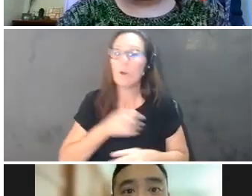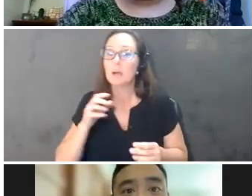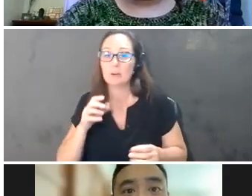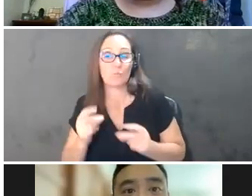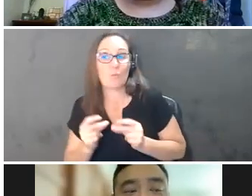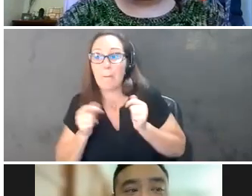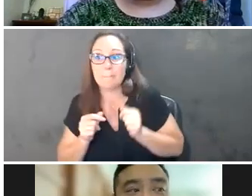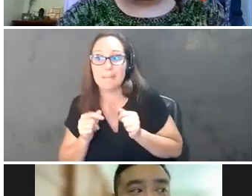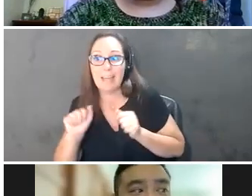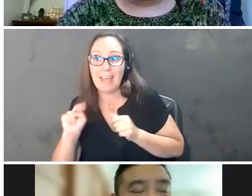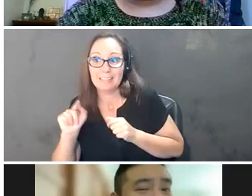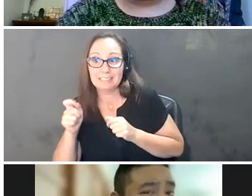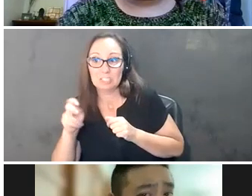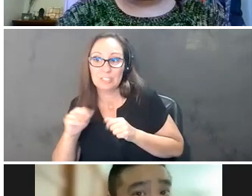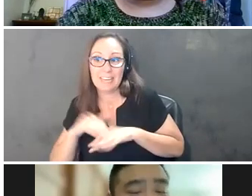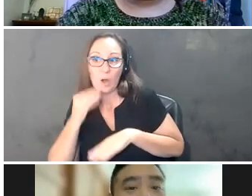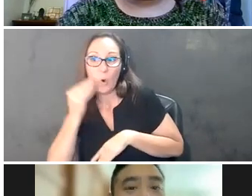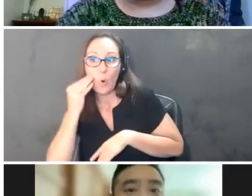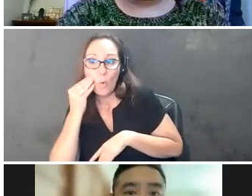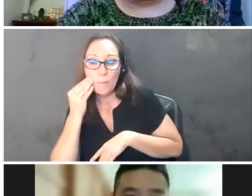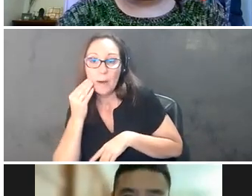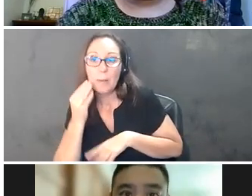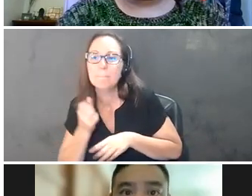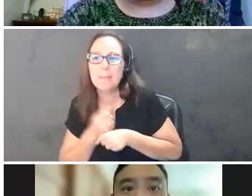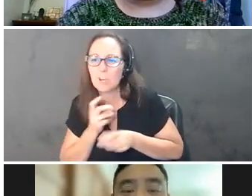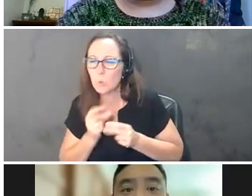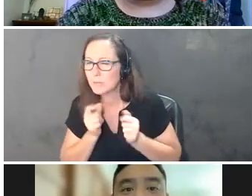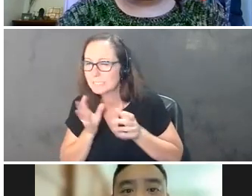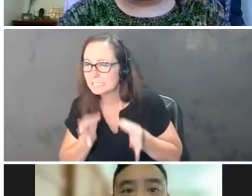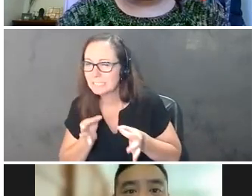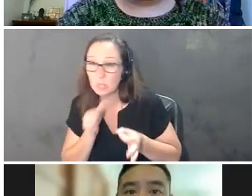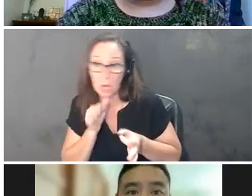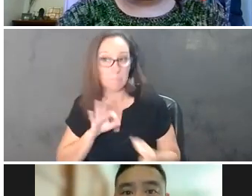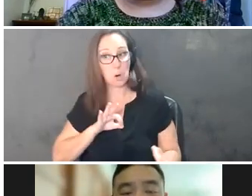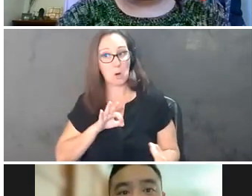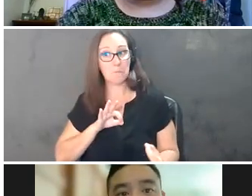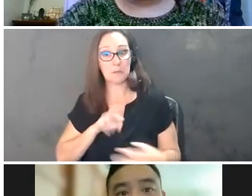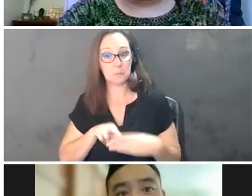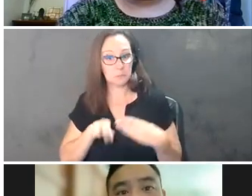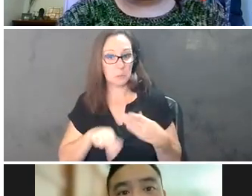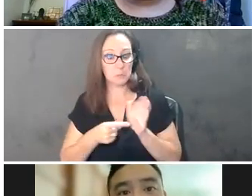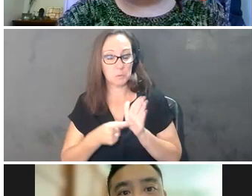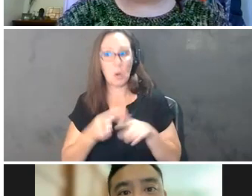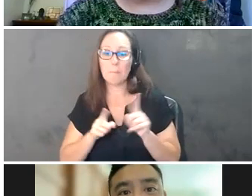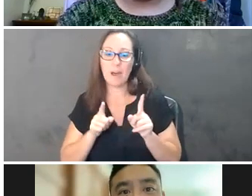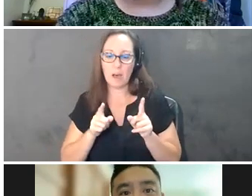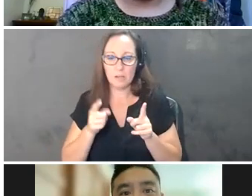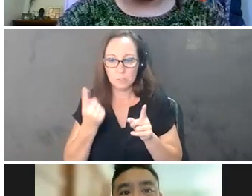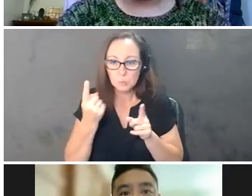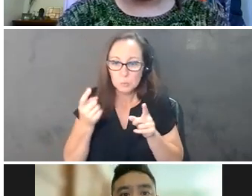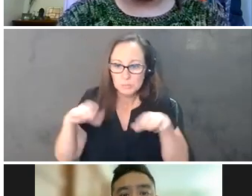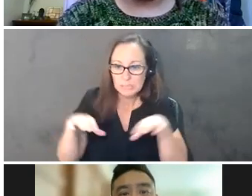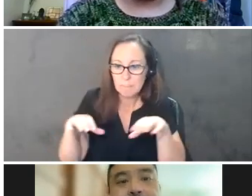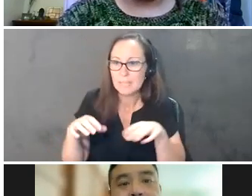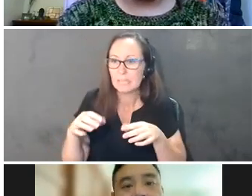decision that may not be perfect, but it's at least a way to make a decision if you're about to do something.